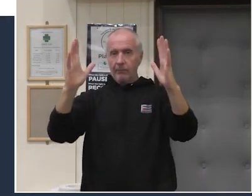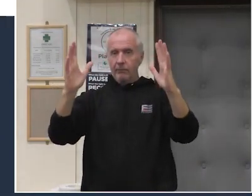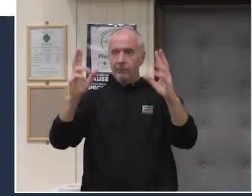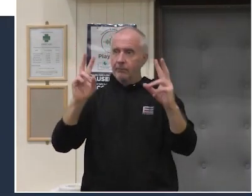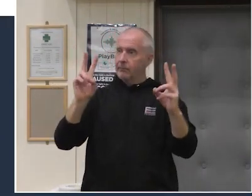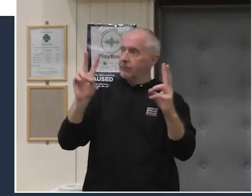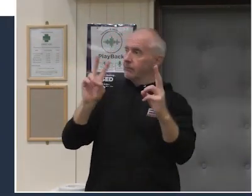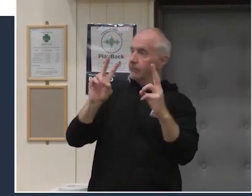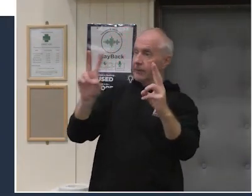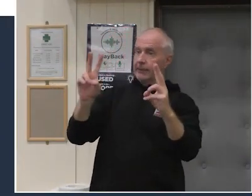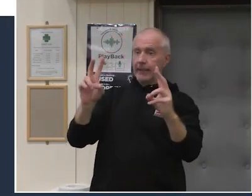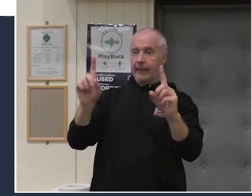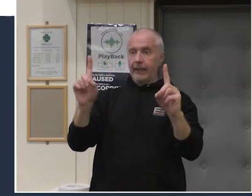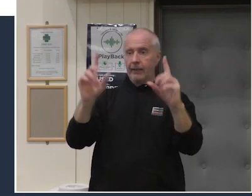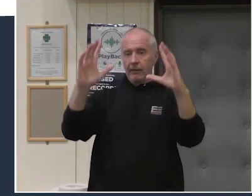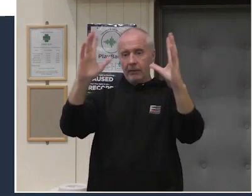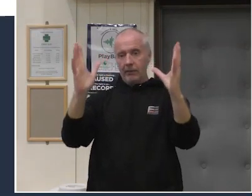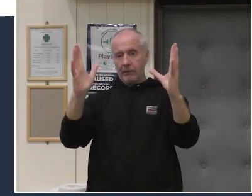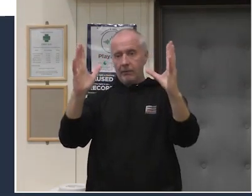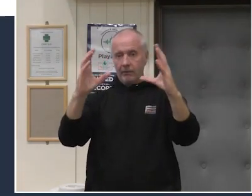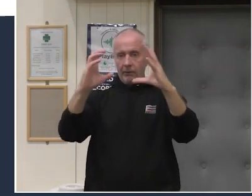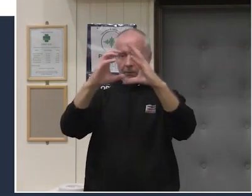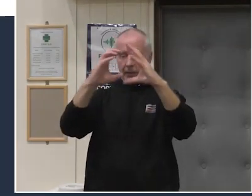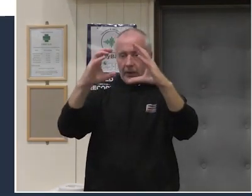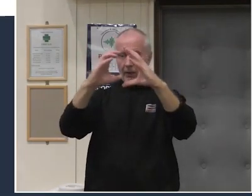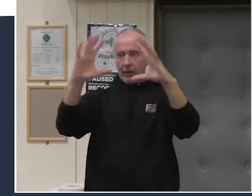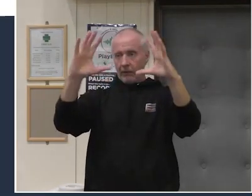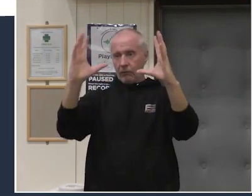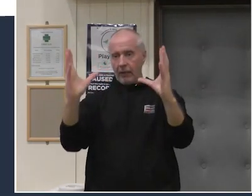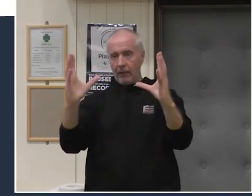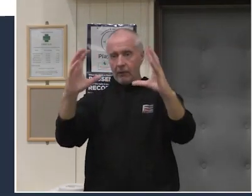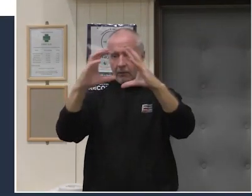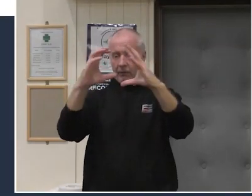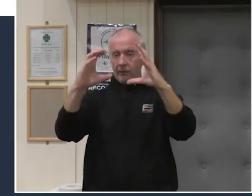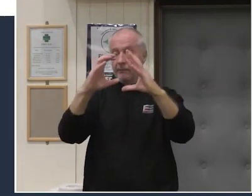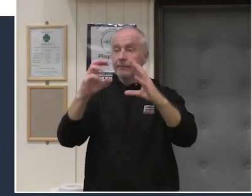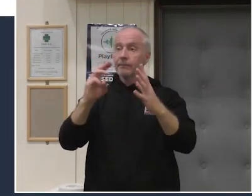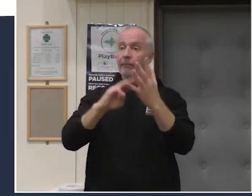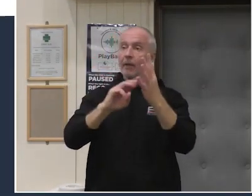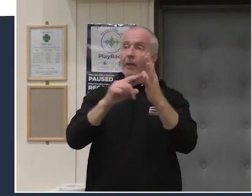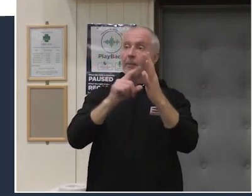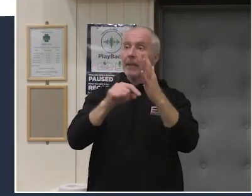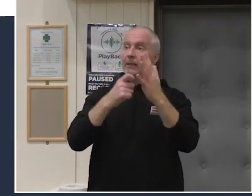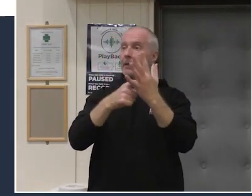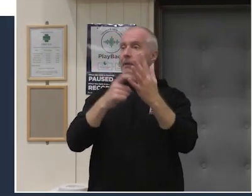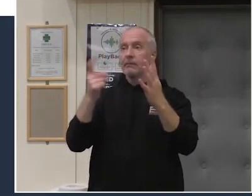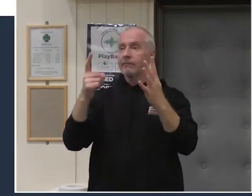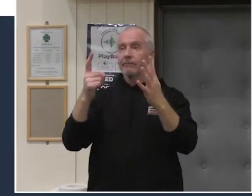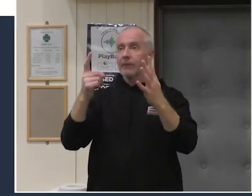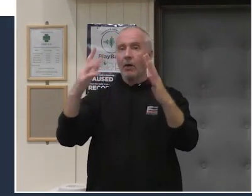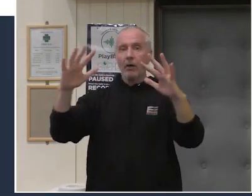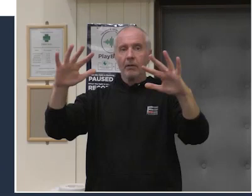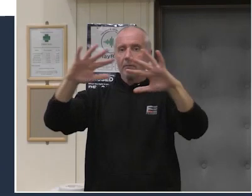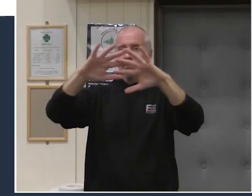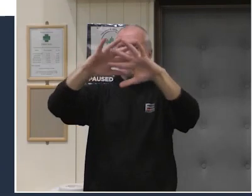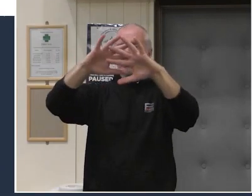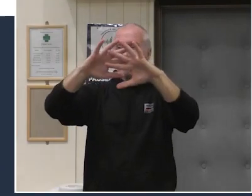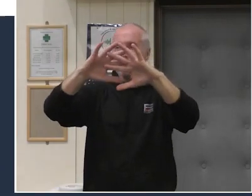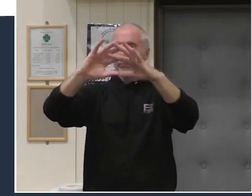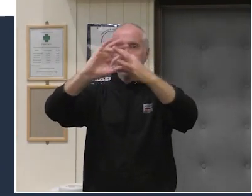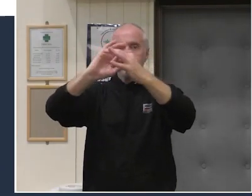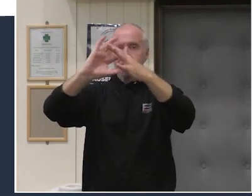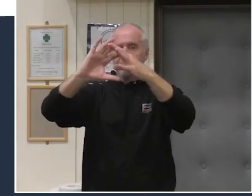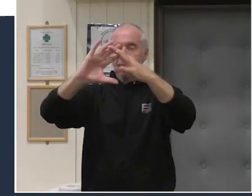look, well, the majority of the matter that's there hasn't actually interacted at all, which means all of this